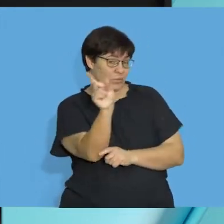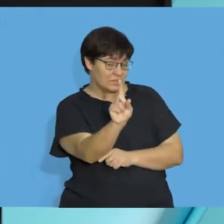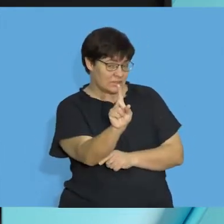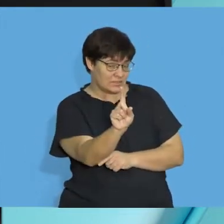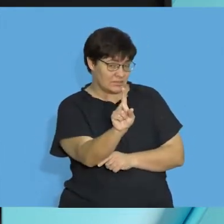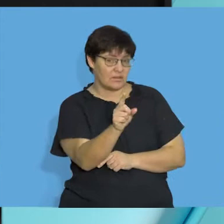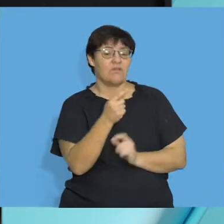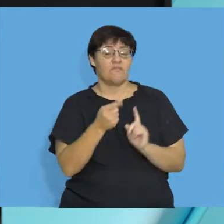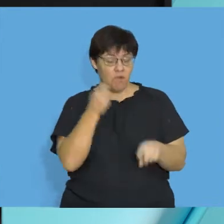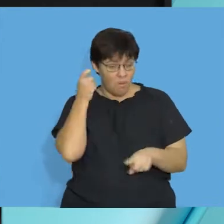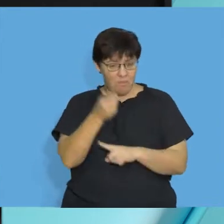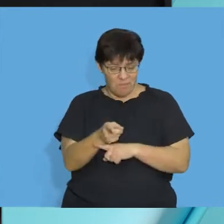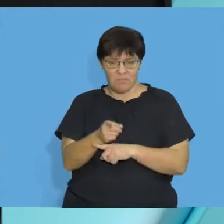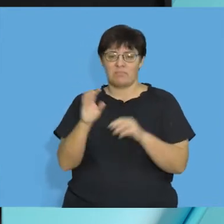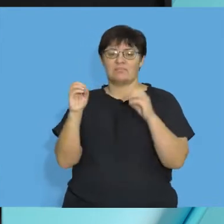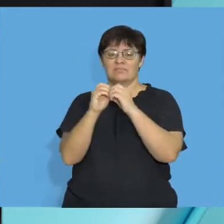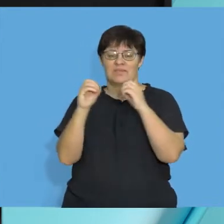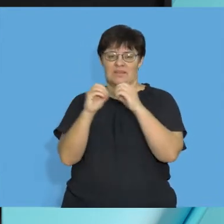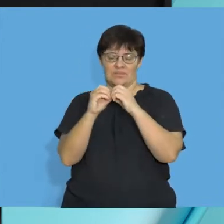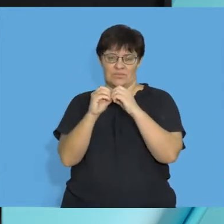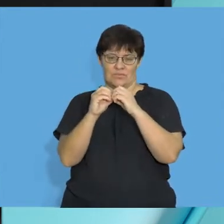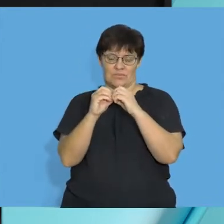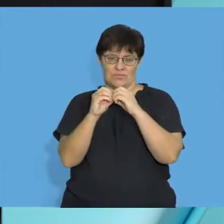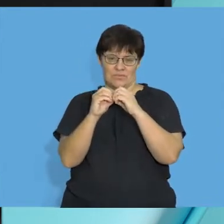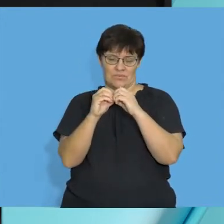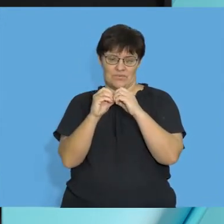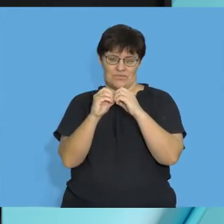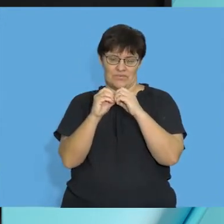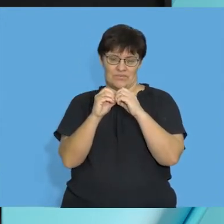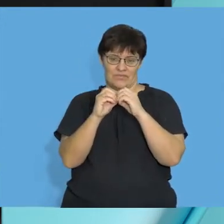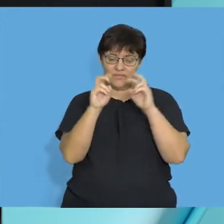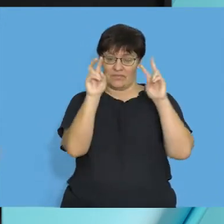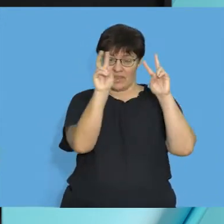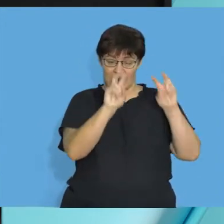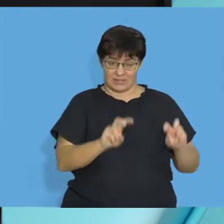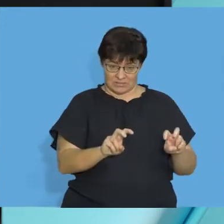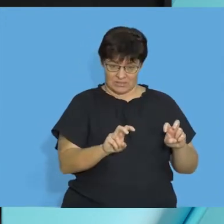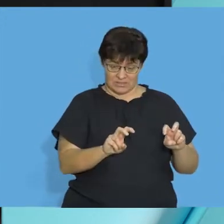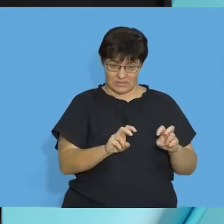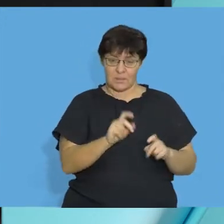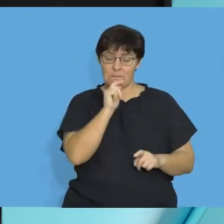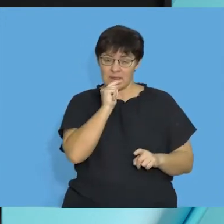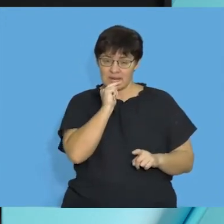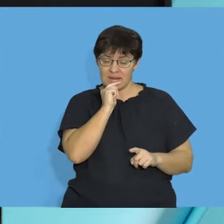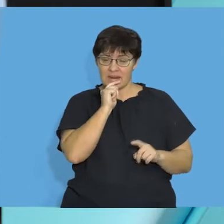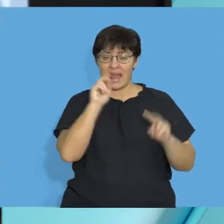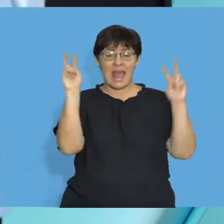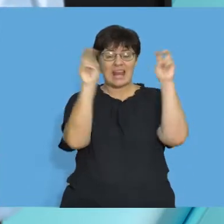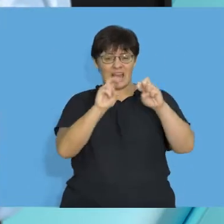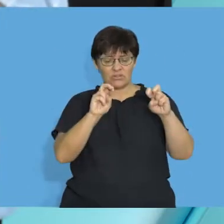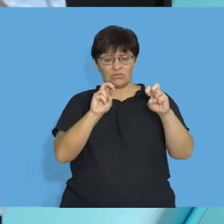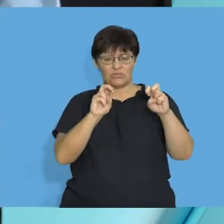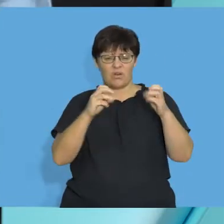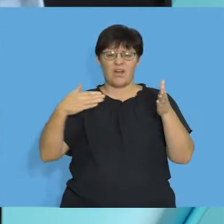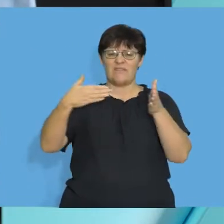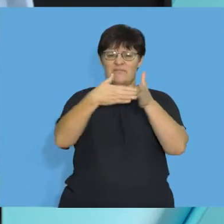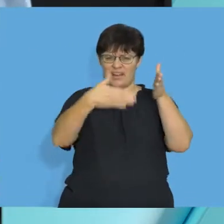from electromagnetism. And that term is magnetic flux. It is a kind